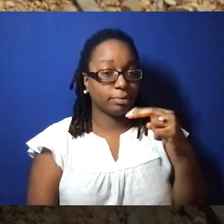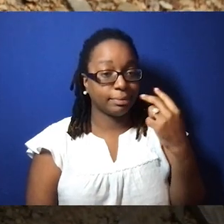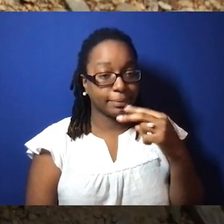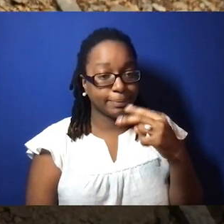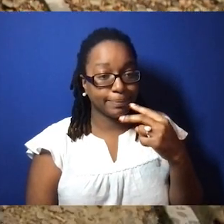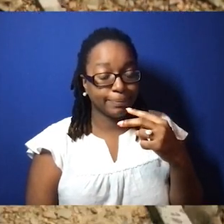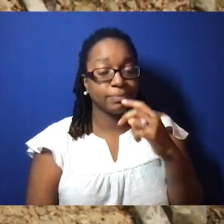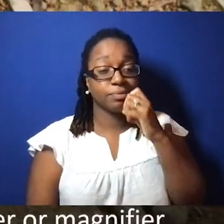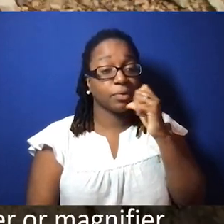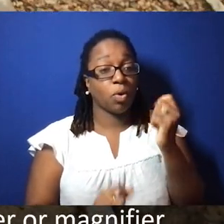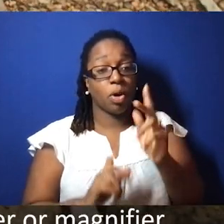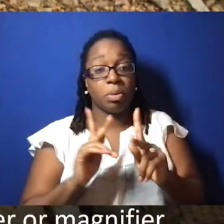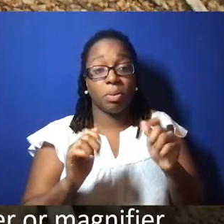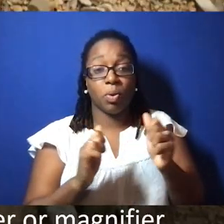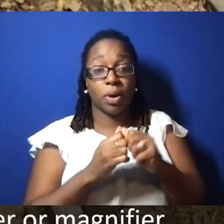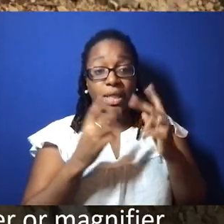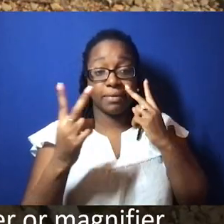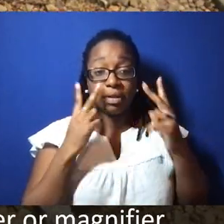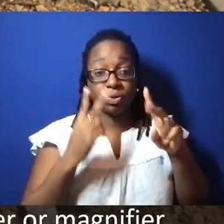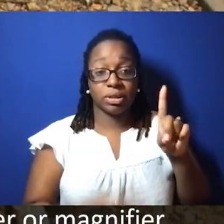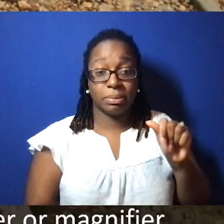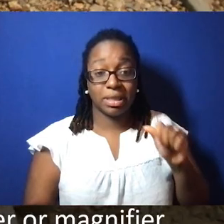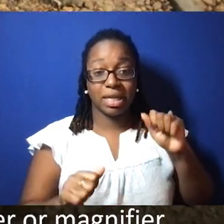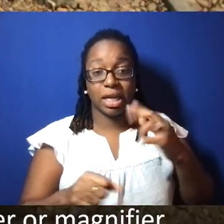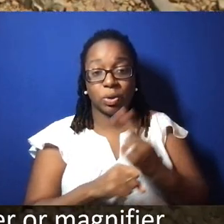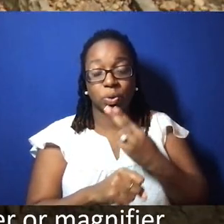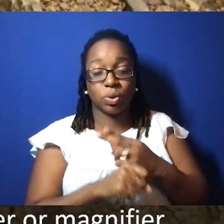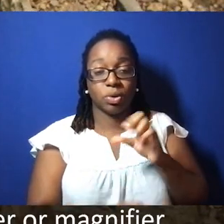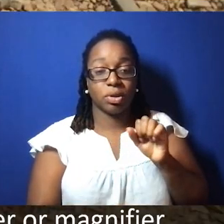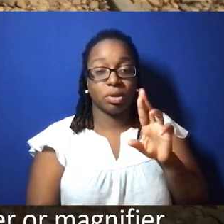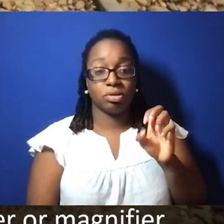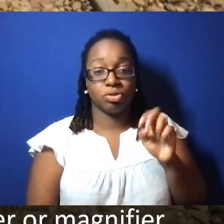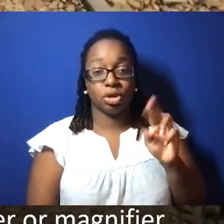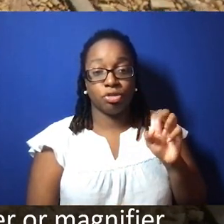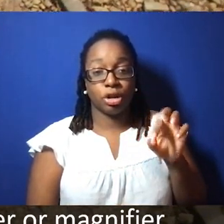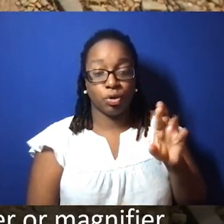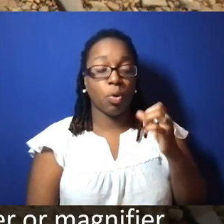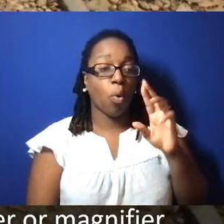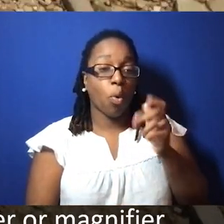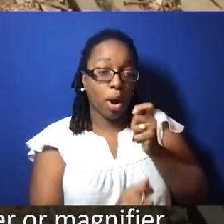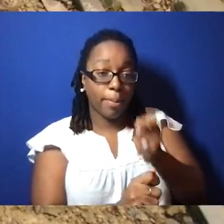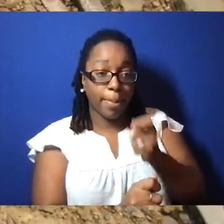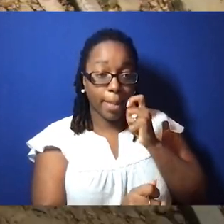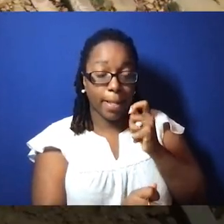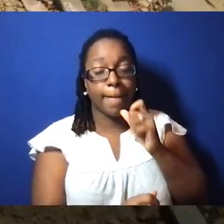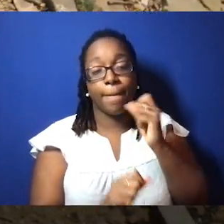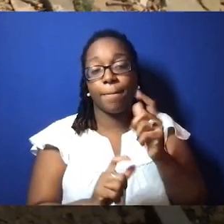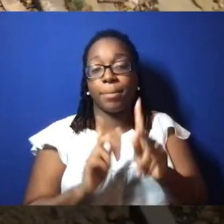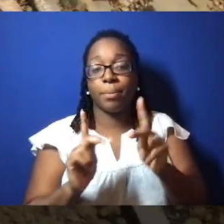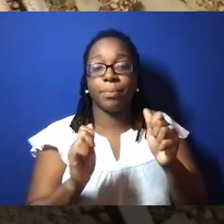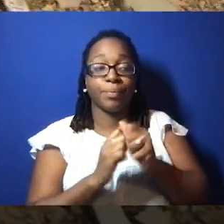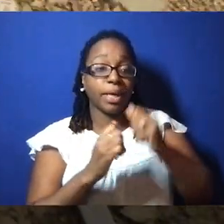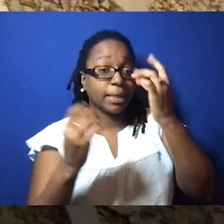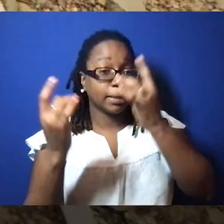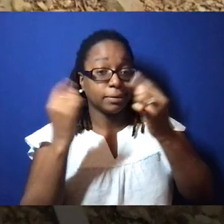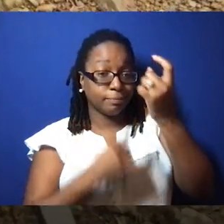read lips. Not all people with a vision disability use a screen reader or magnifier, and not all people